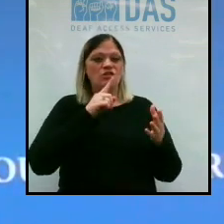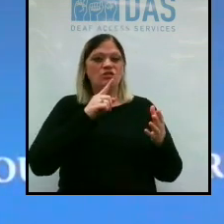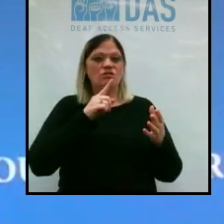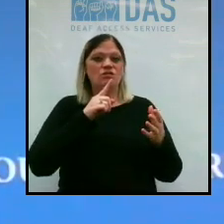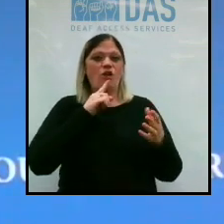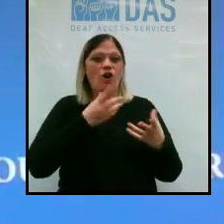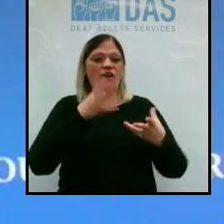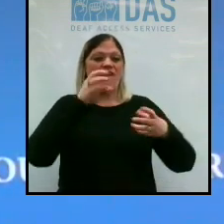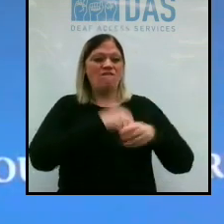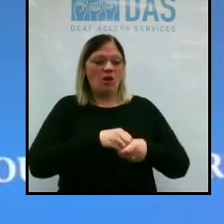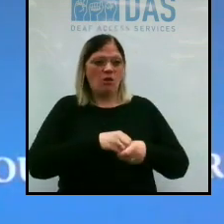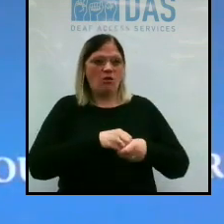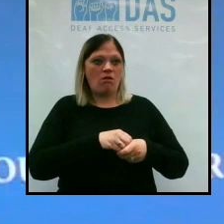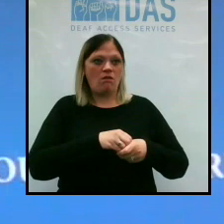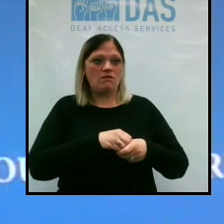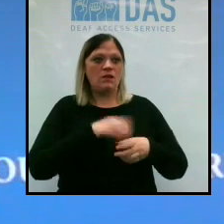response.